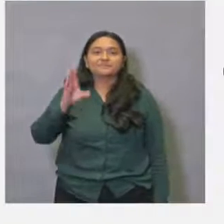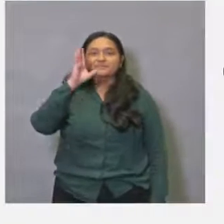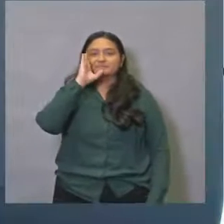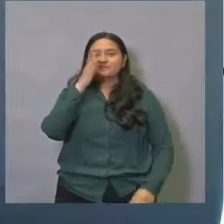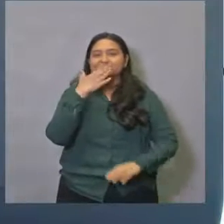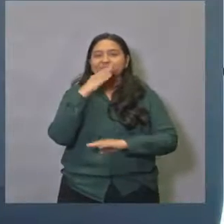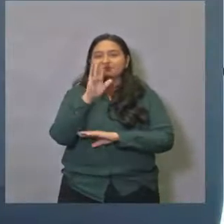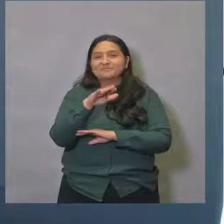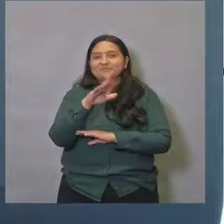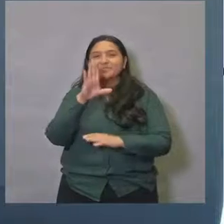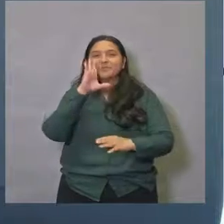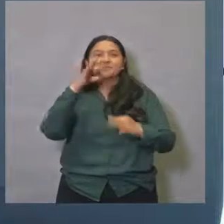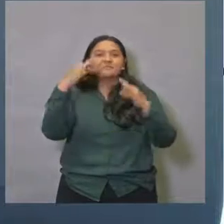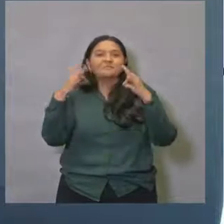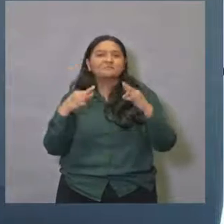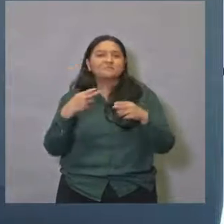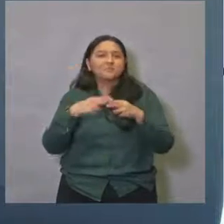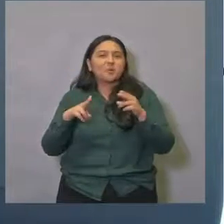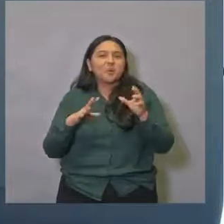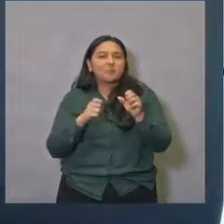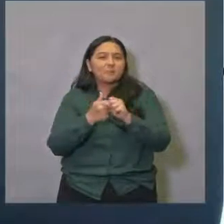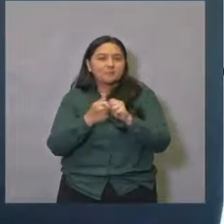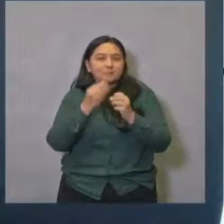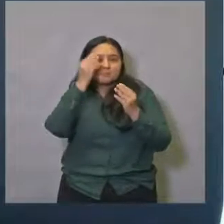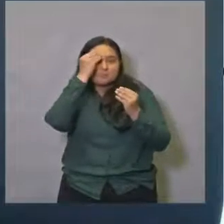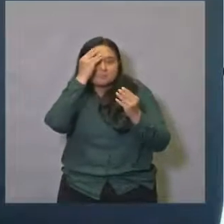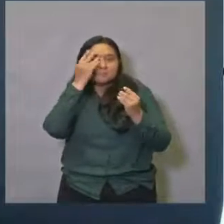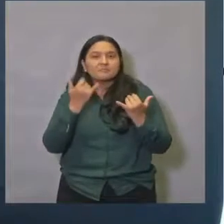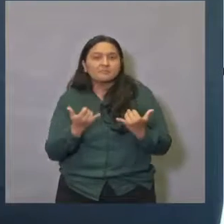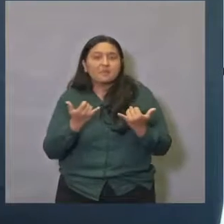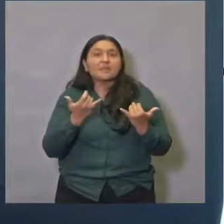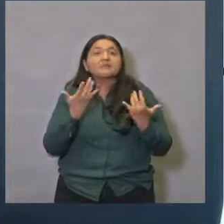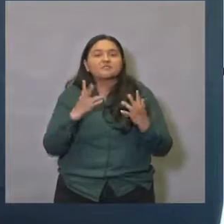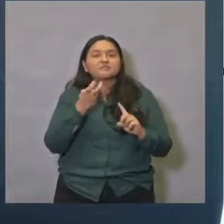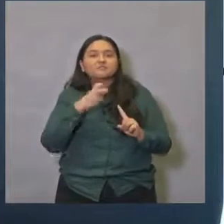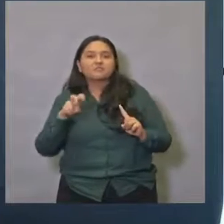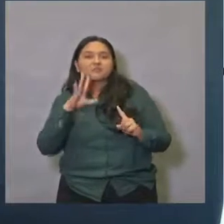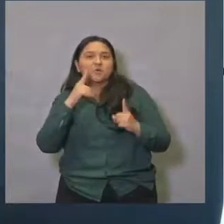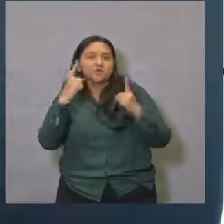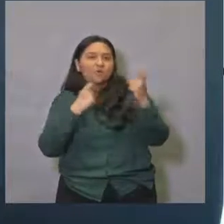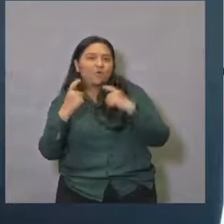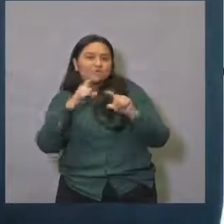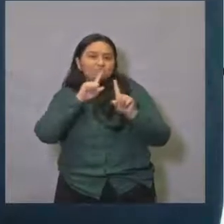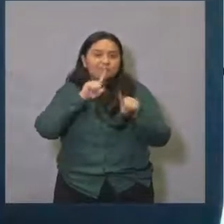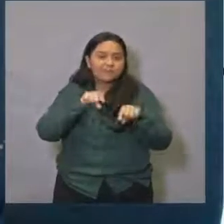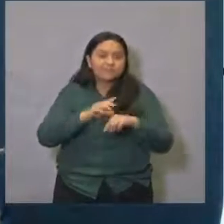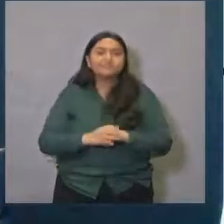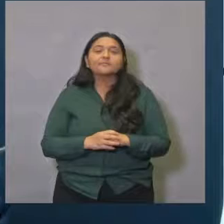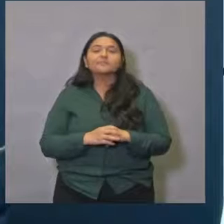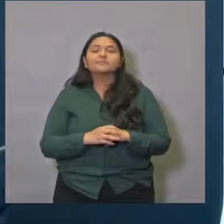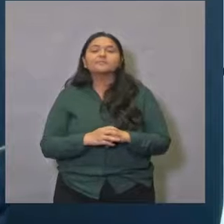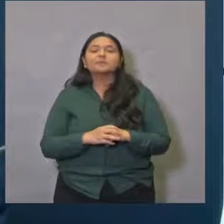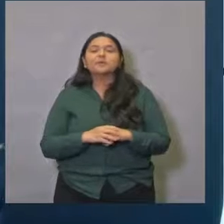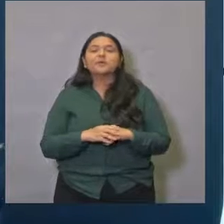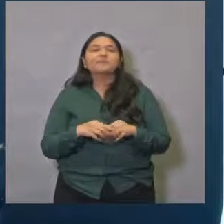brief updates today, and then we'll turn it over with time for questions. As always, the slides for the hospital bed